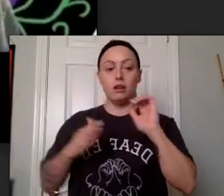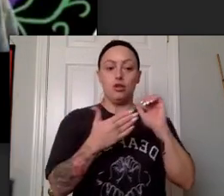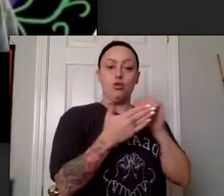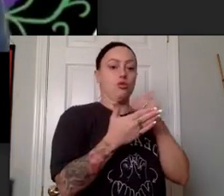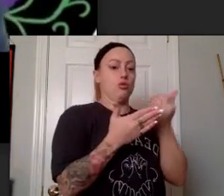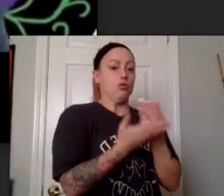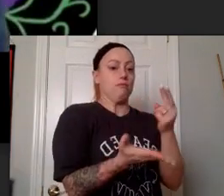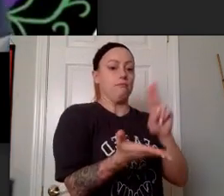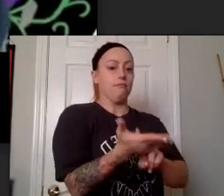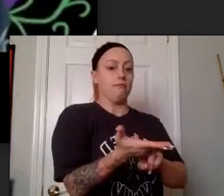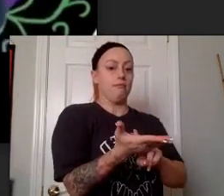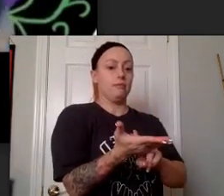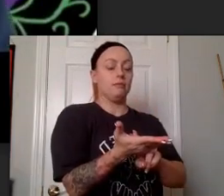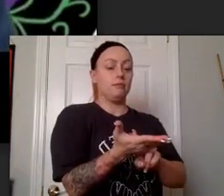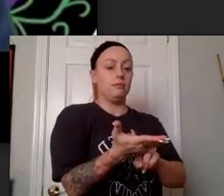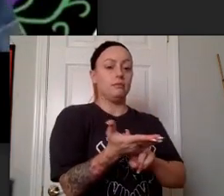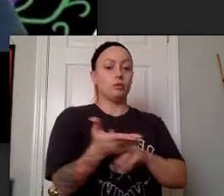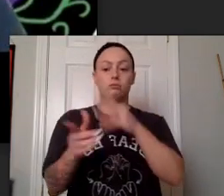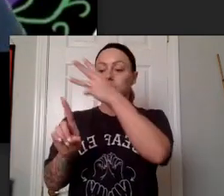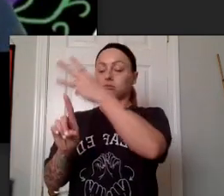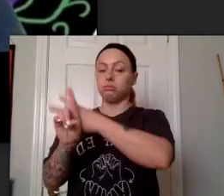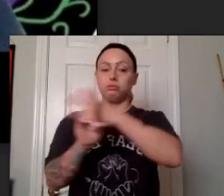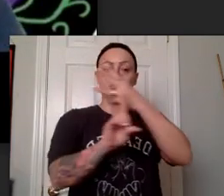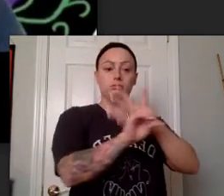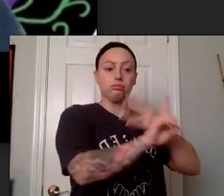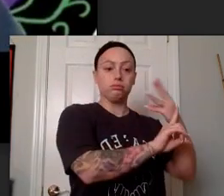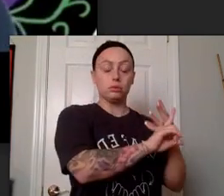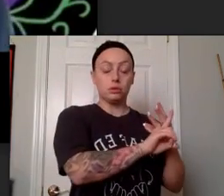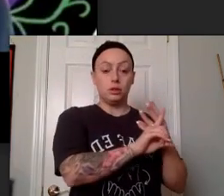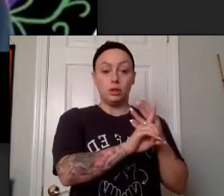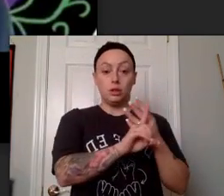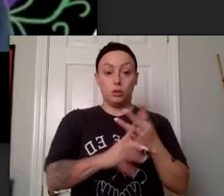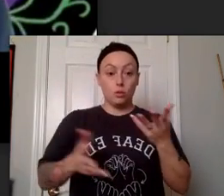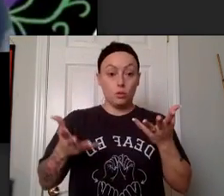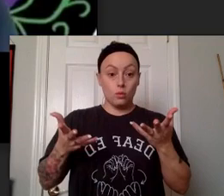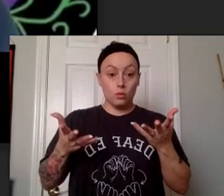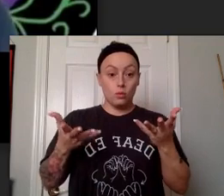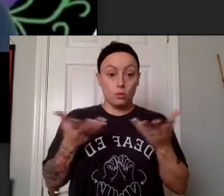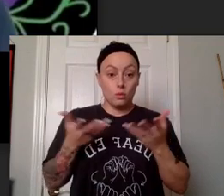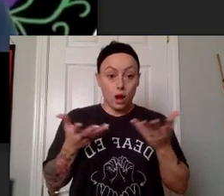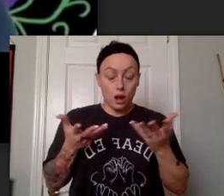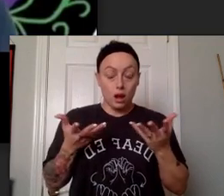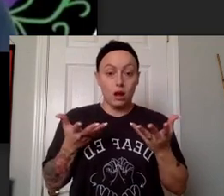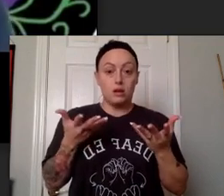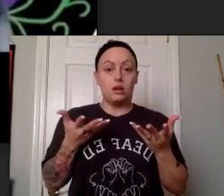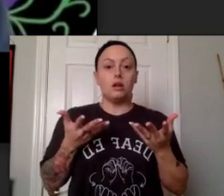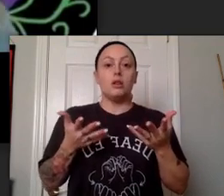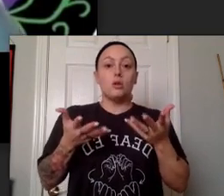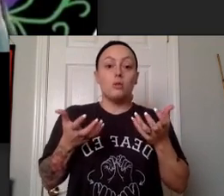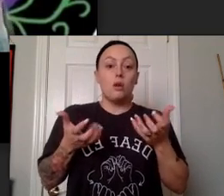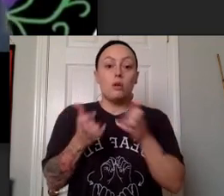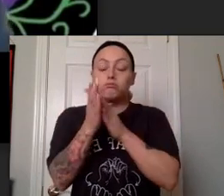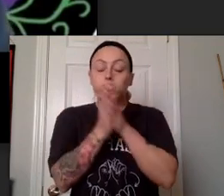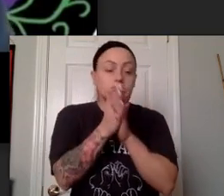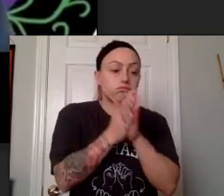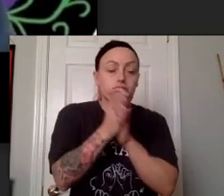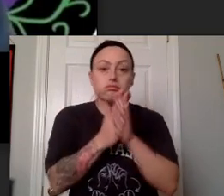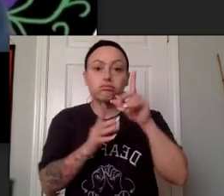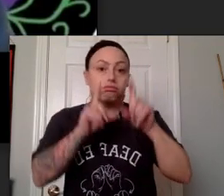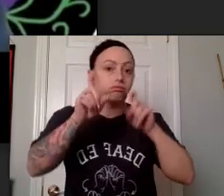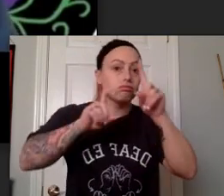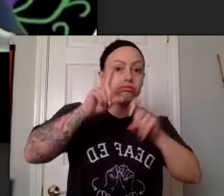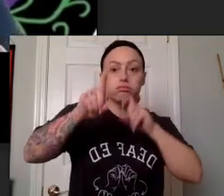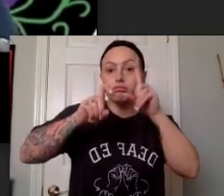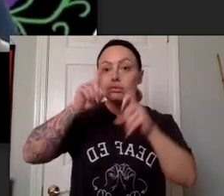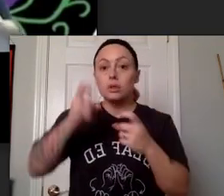6 months. And we encourage people to watch this video lots, come to our trainings, ask us lots of questions, and come back every